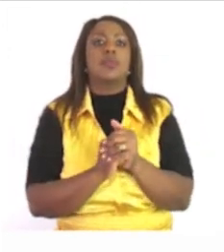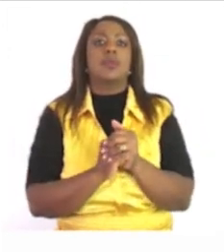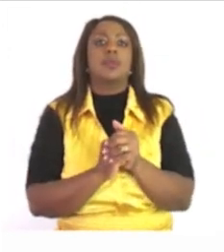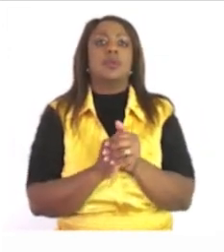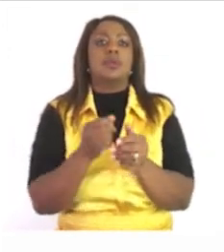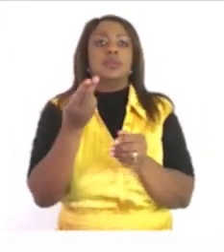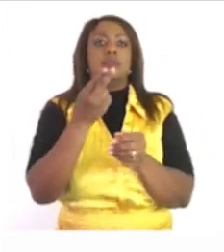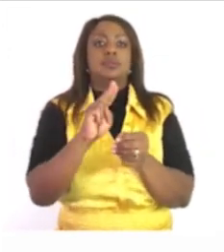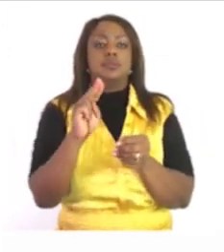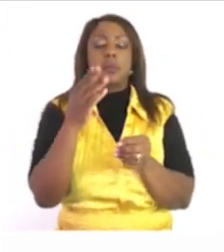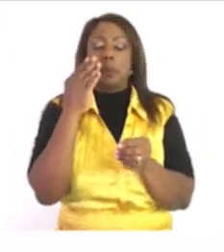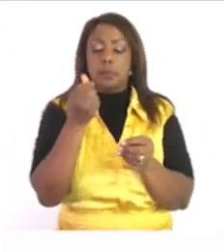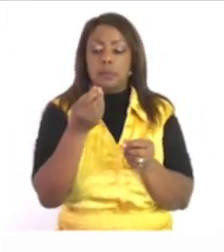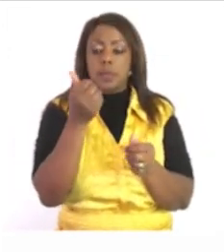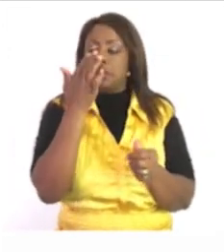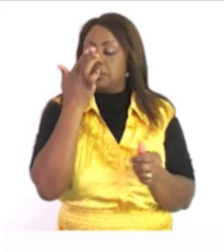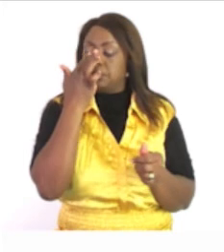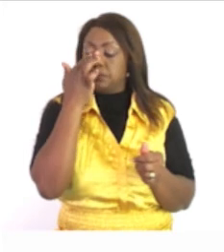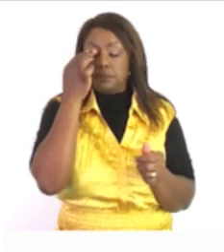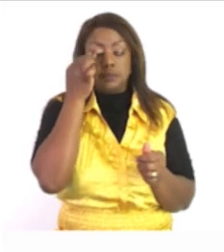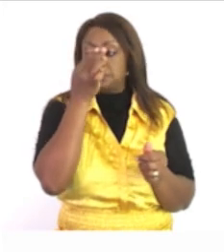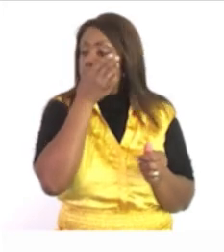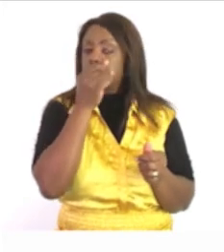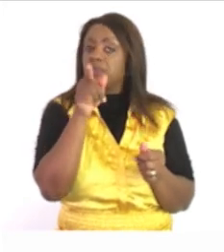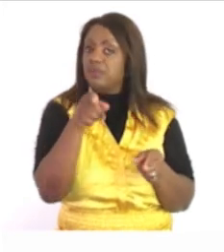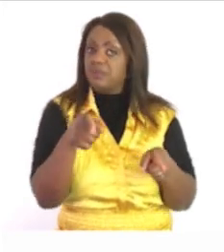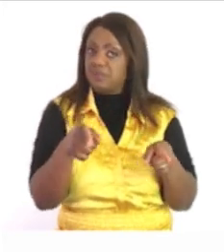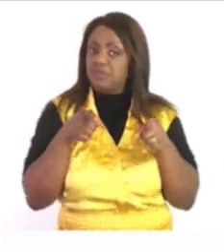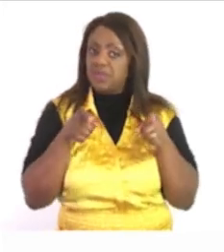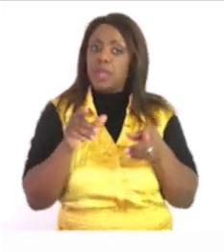Don't touch your eyes or your nose or your mouth. That is very,